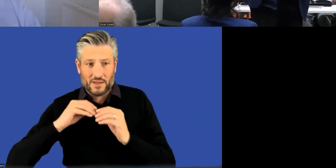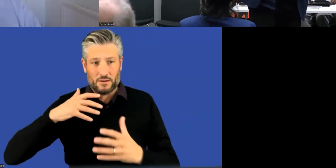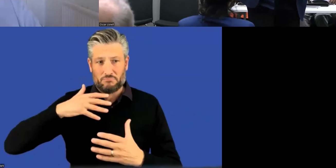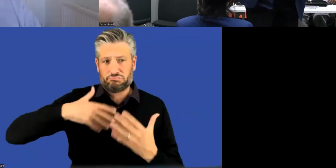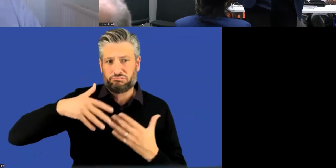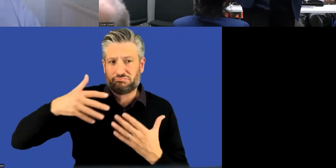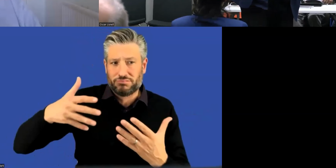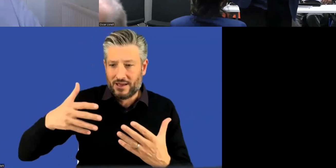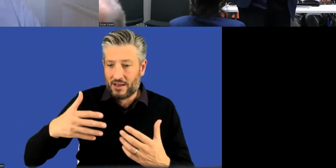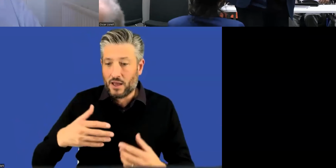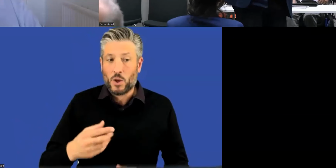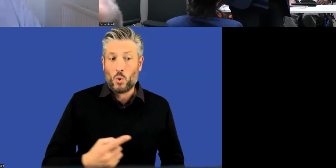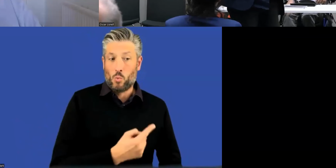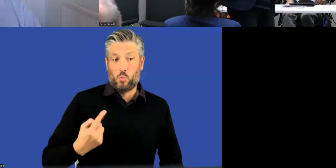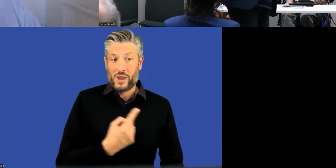So it wasn't just him.